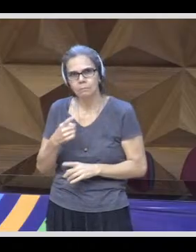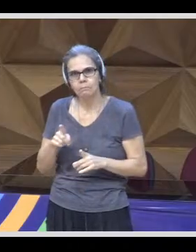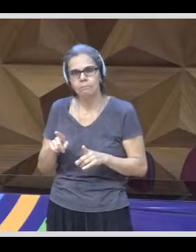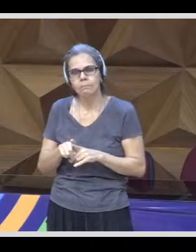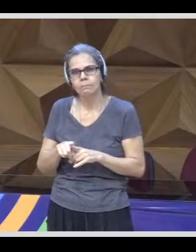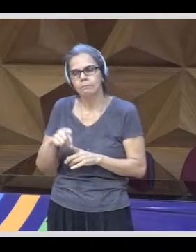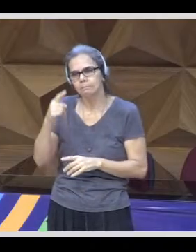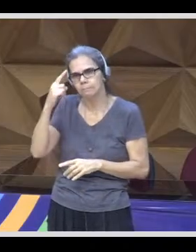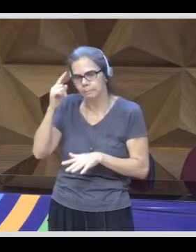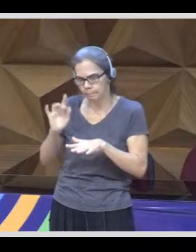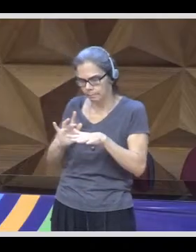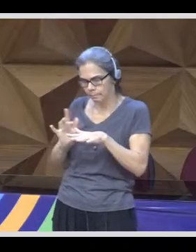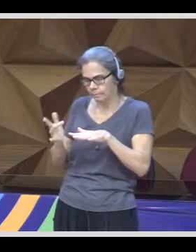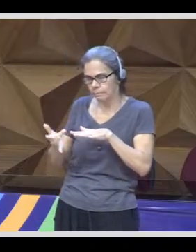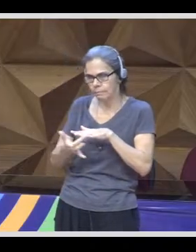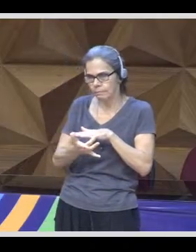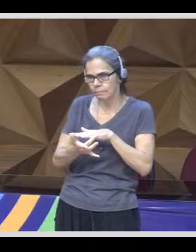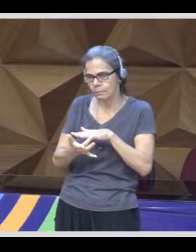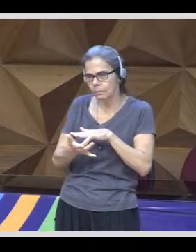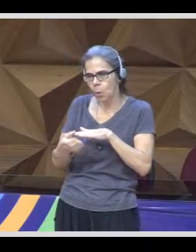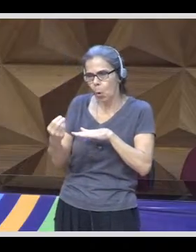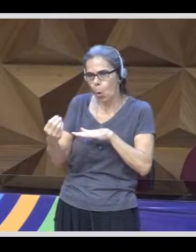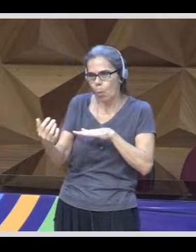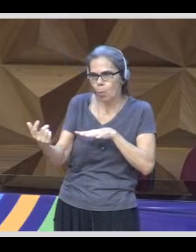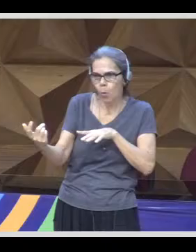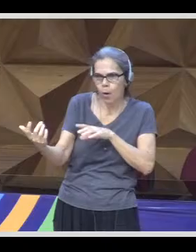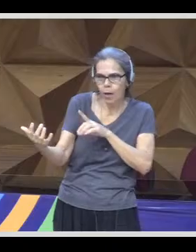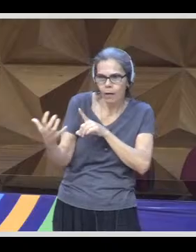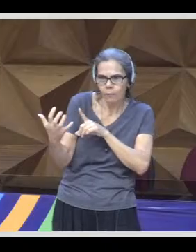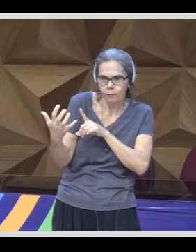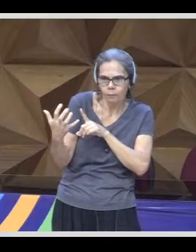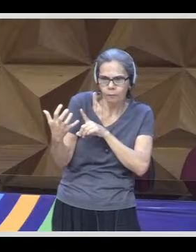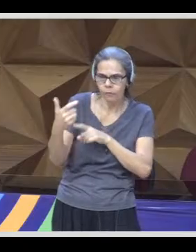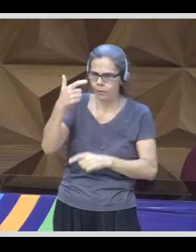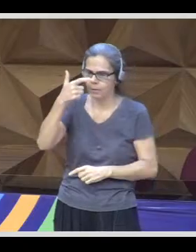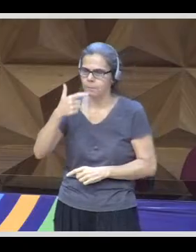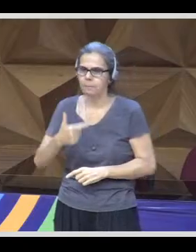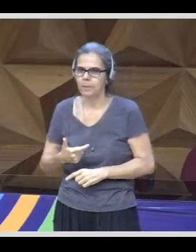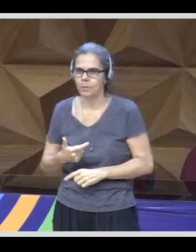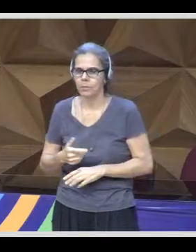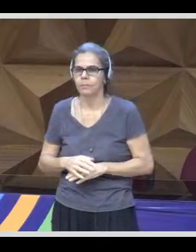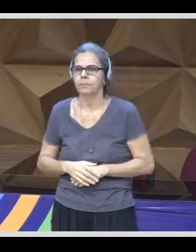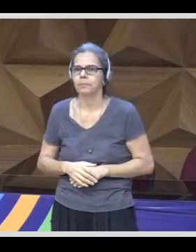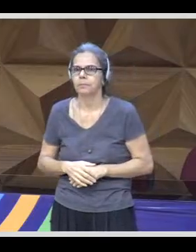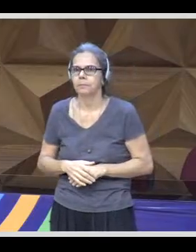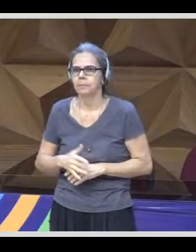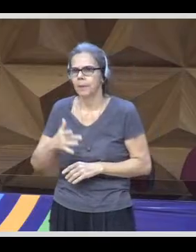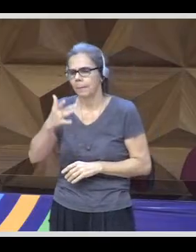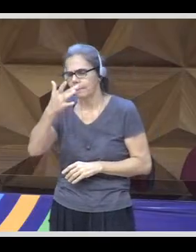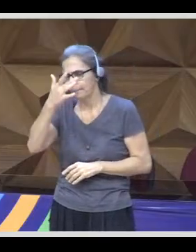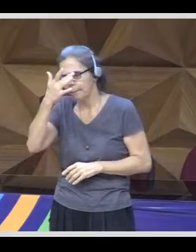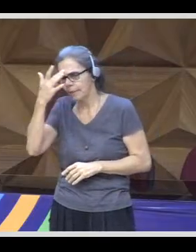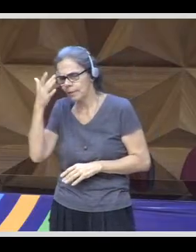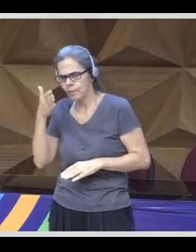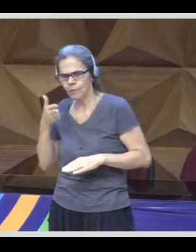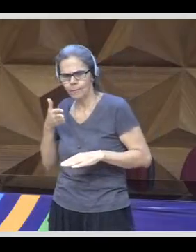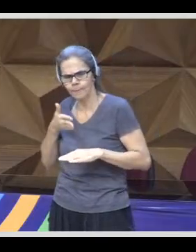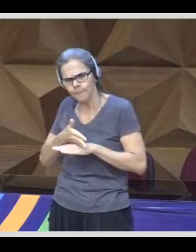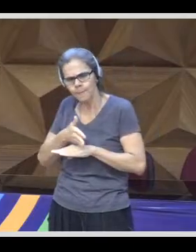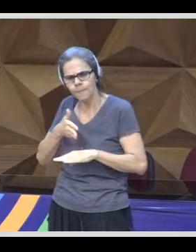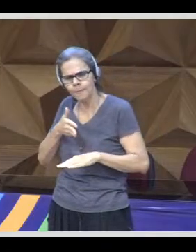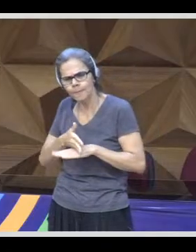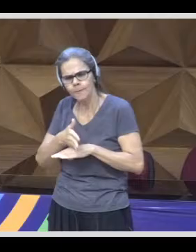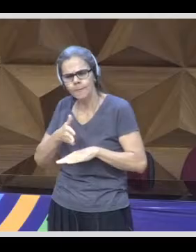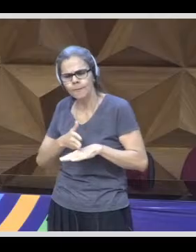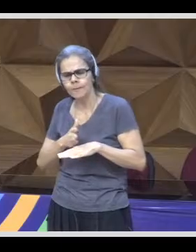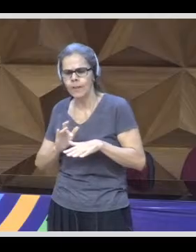of importance. Someone who is very central in the network, someone who influences many people. We had a measure for